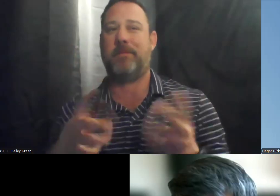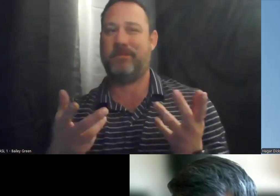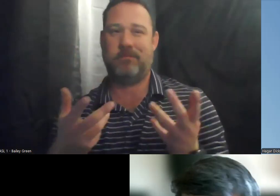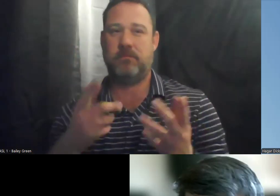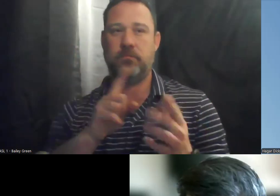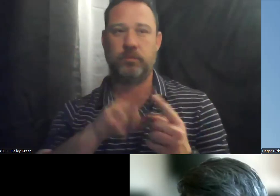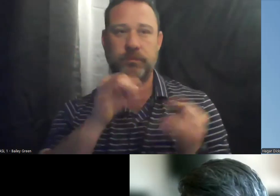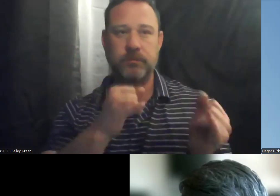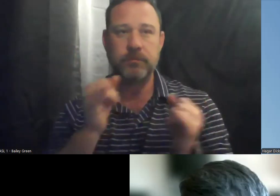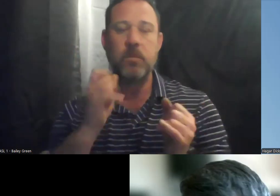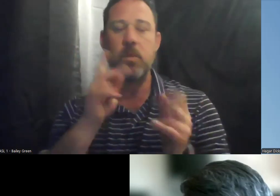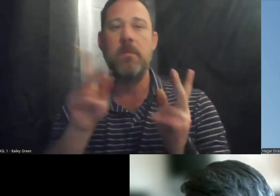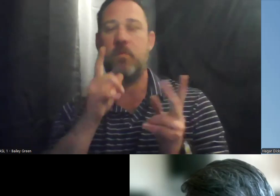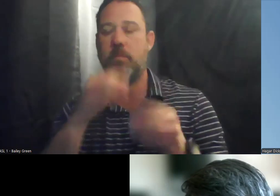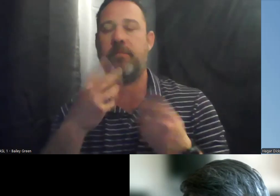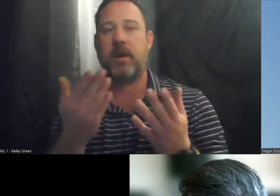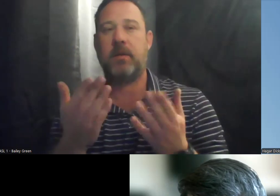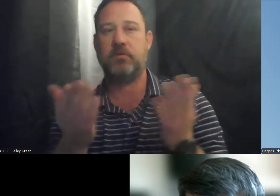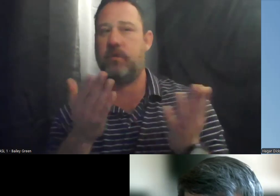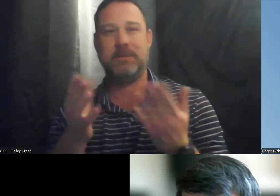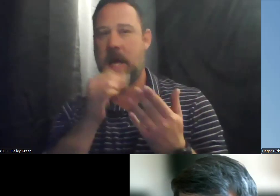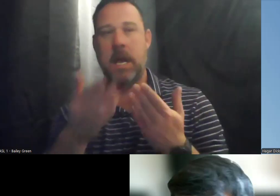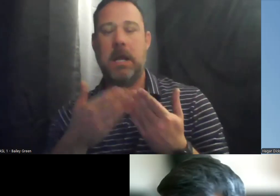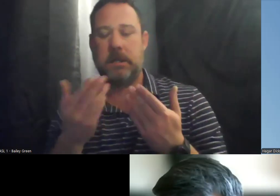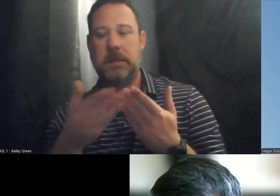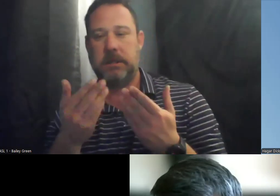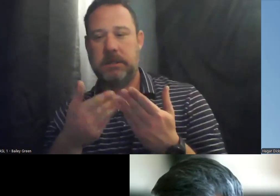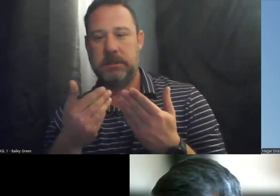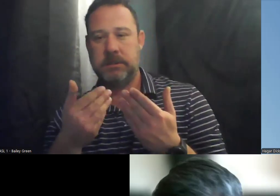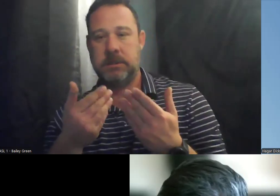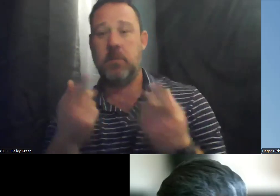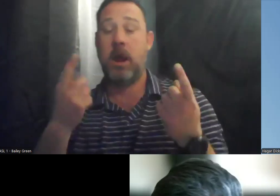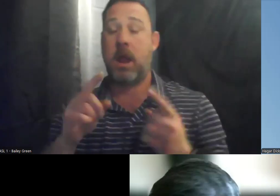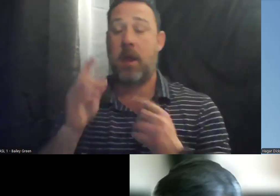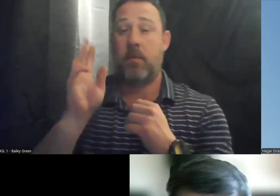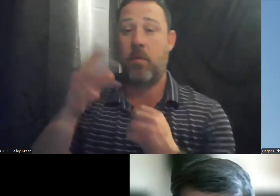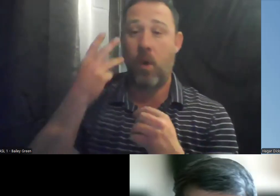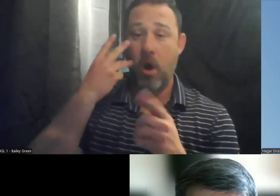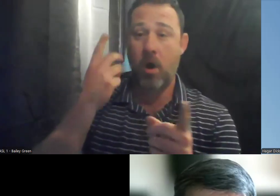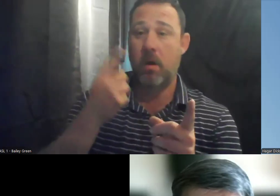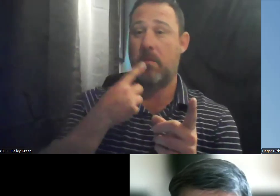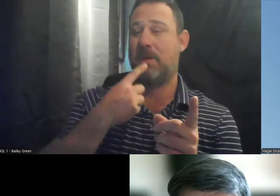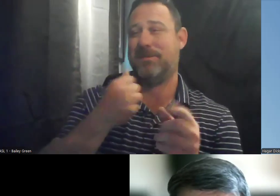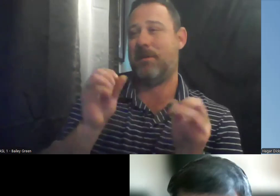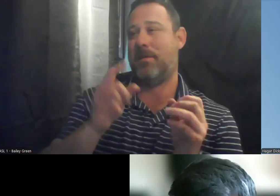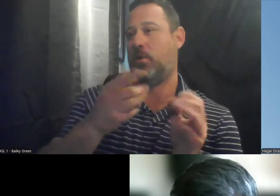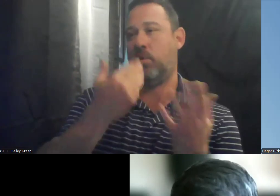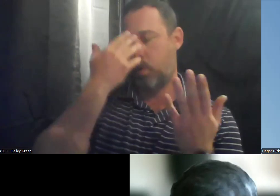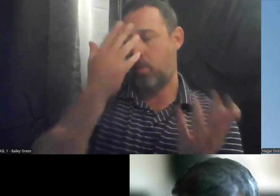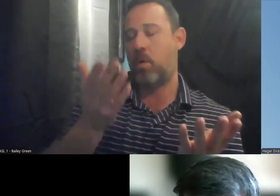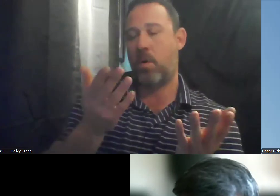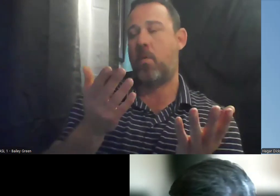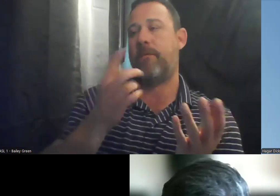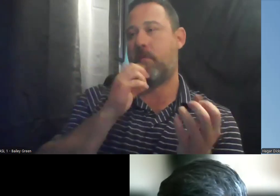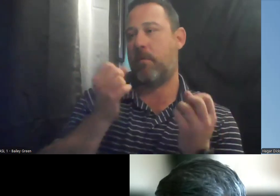who provide services? That's not easy, because what happens in Washington, and I'm not saying anything you don't know, or for a